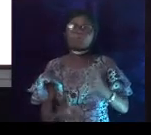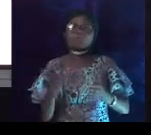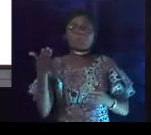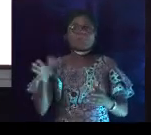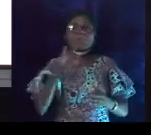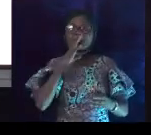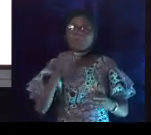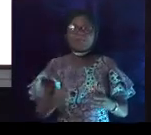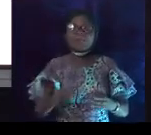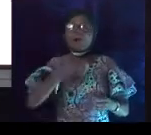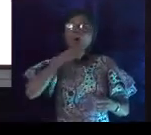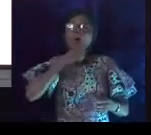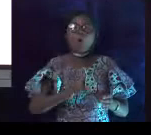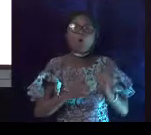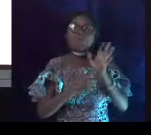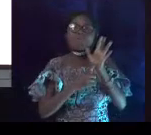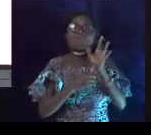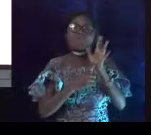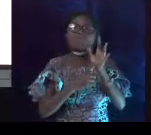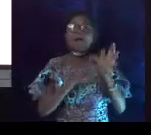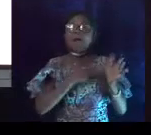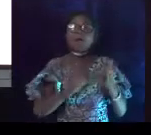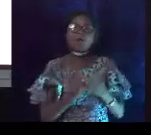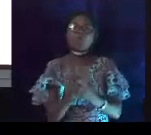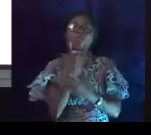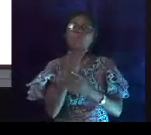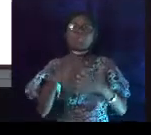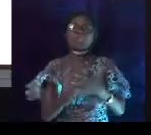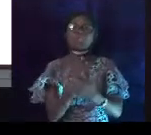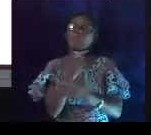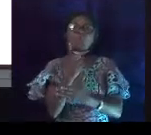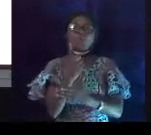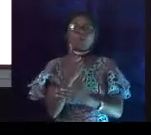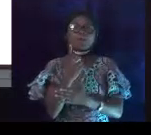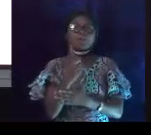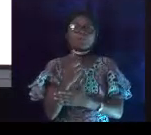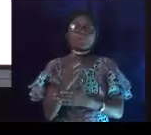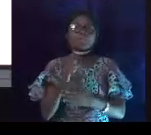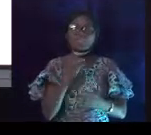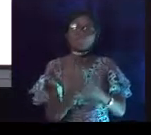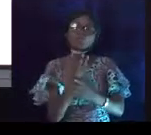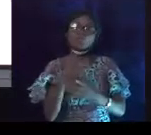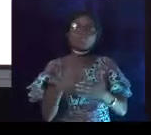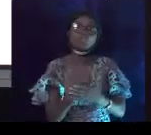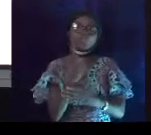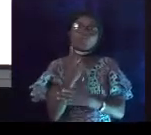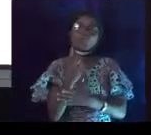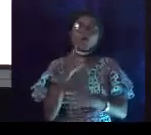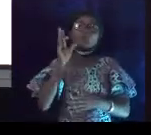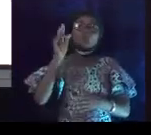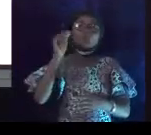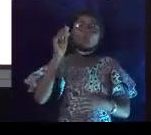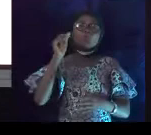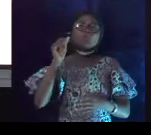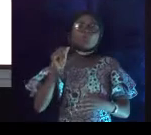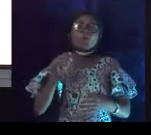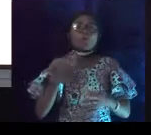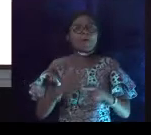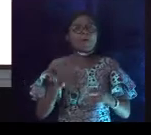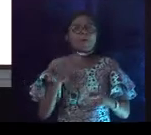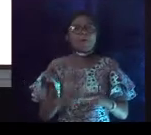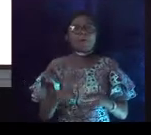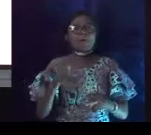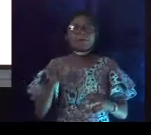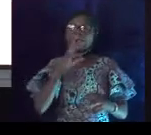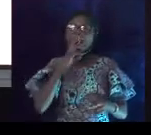By which hens drop their old feathers and grow new ones. And they grow what? New ones. No eggs